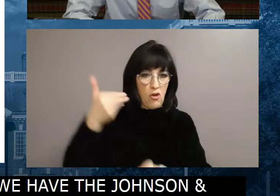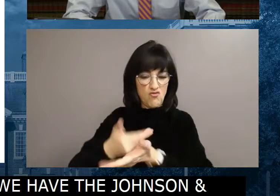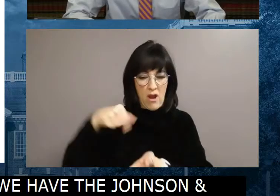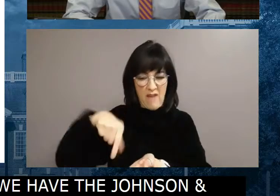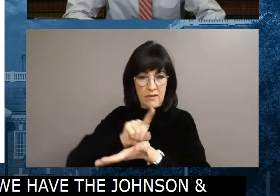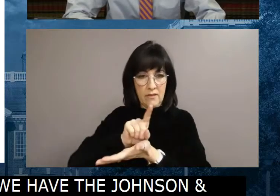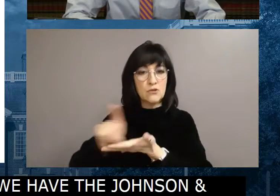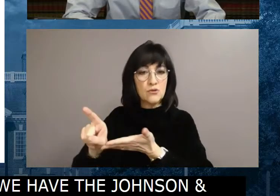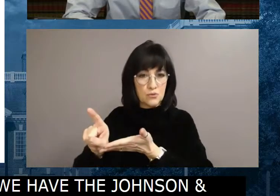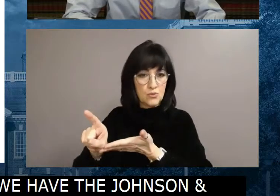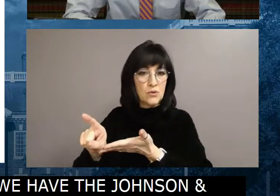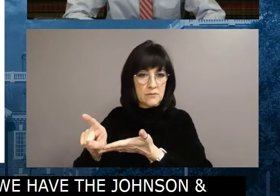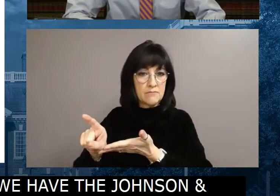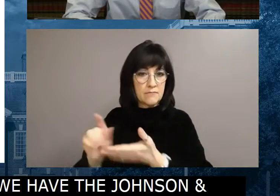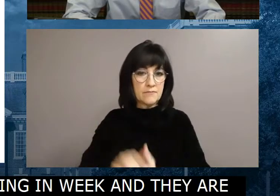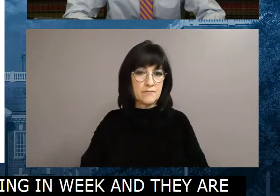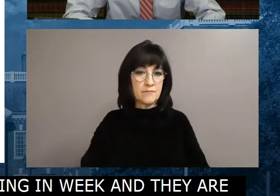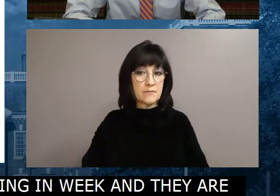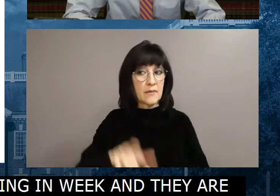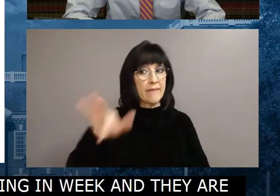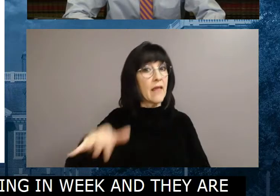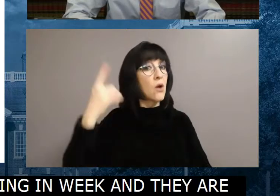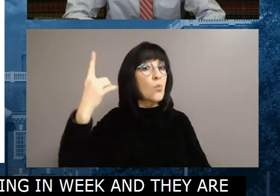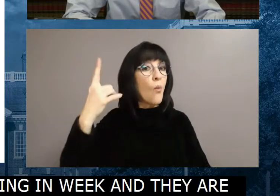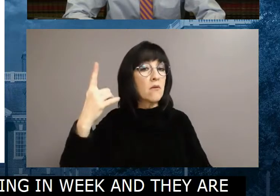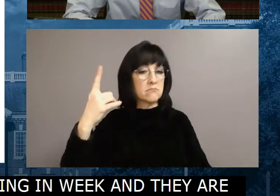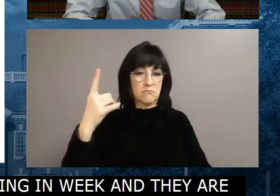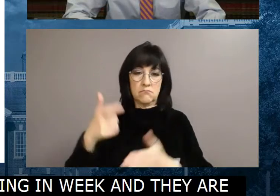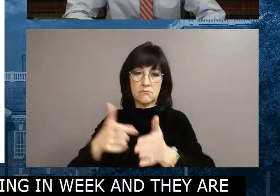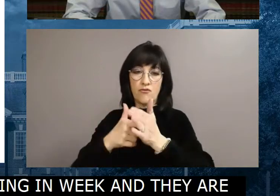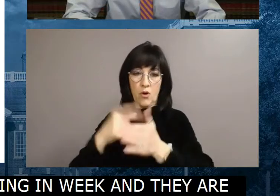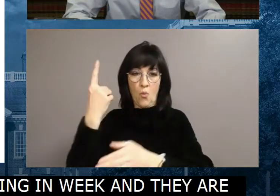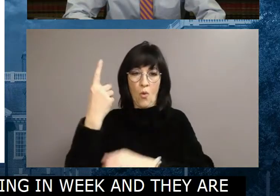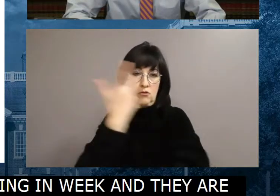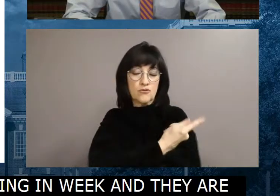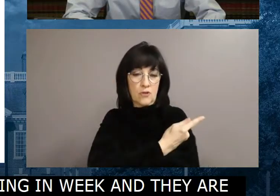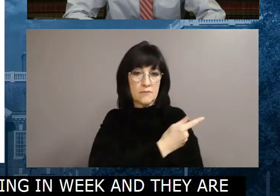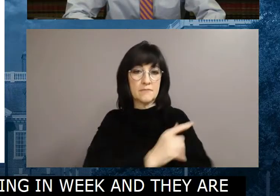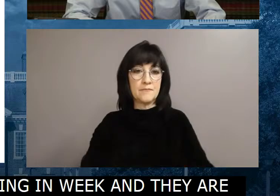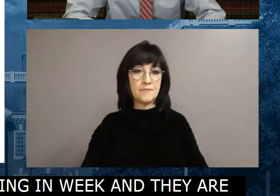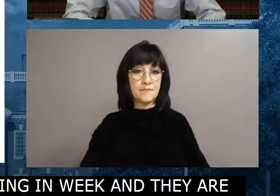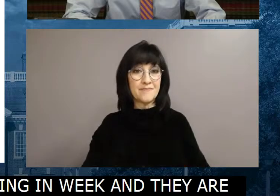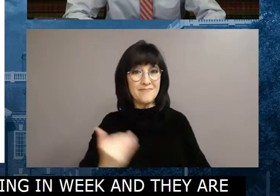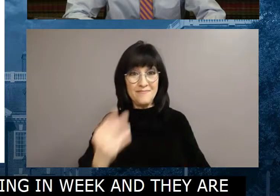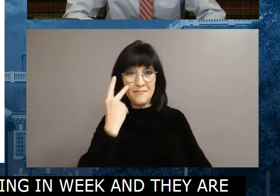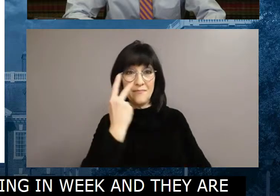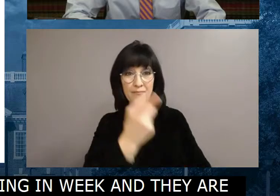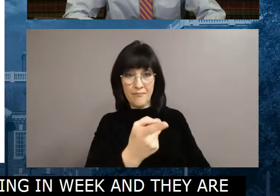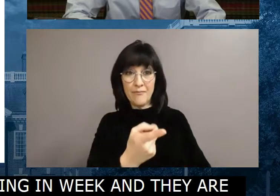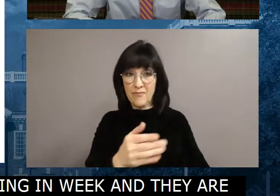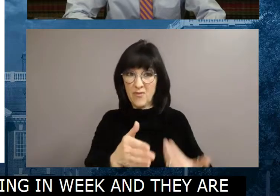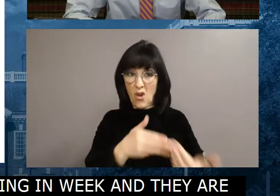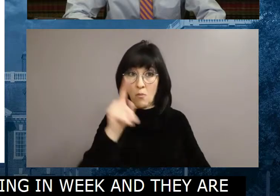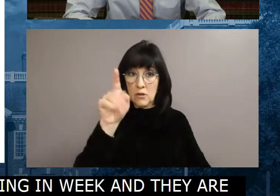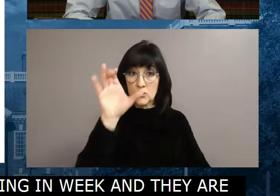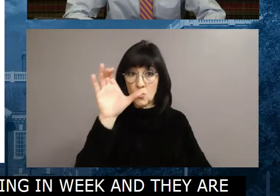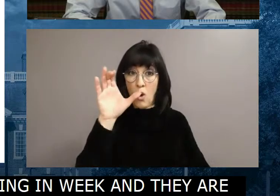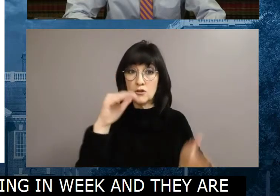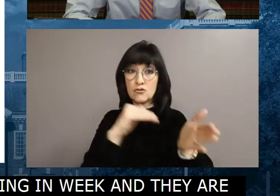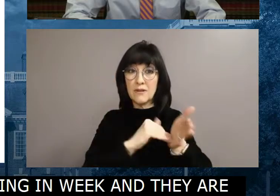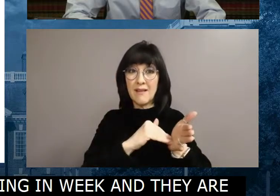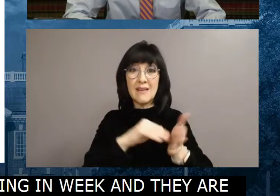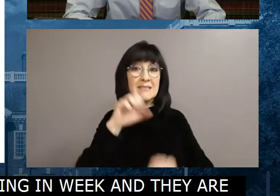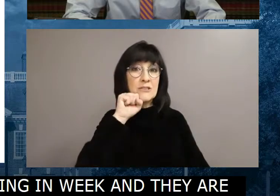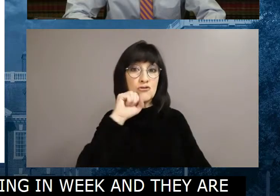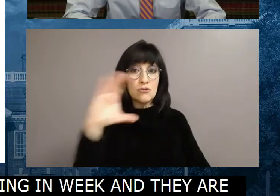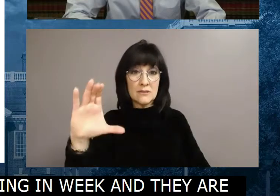ahead. The breakdown of fully vaccinated, you can see here, almost 100,000 of our seniors